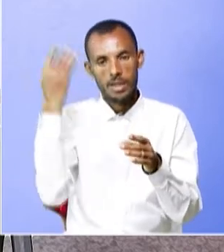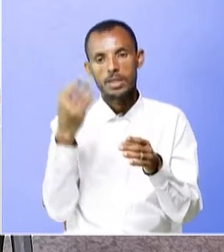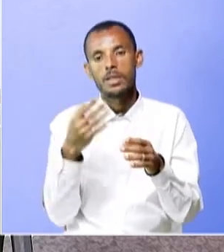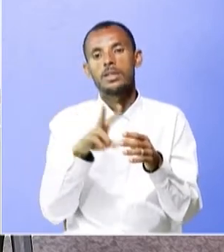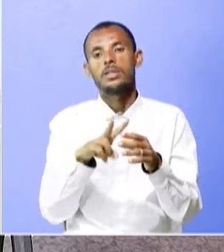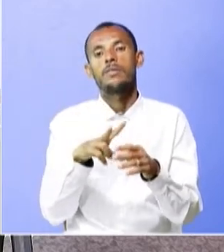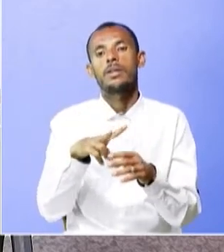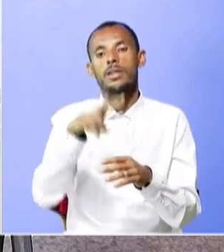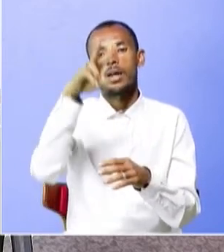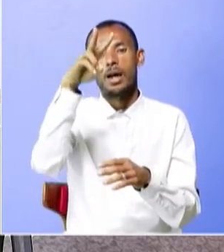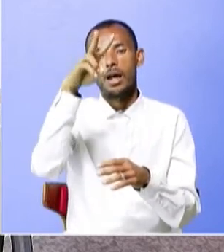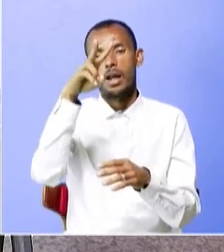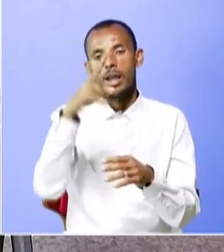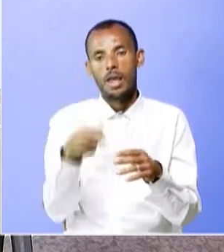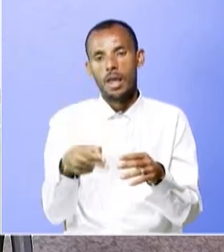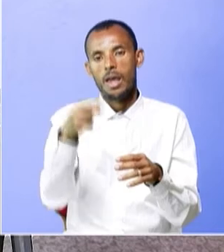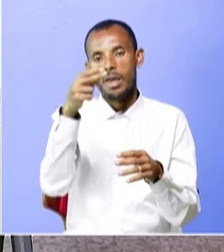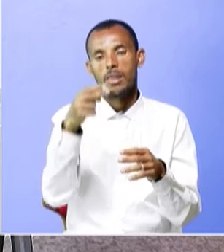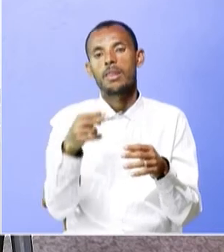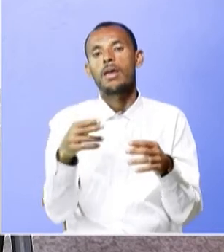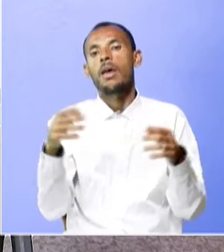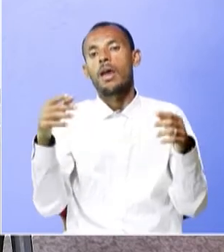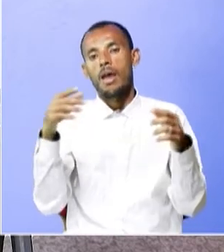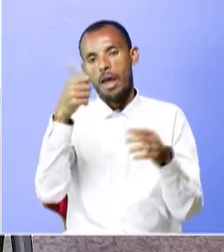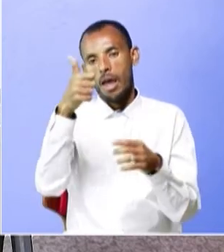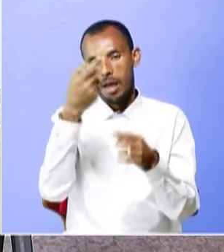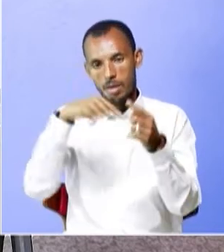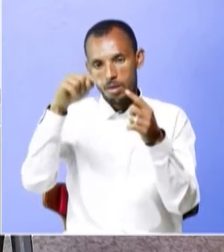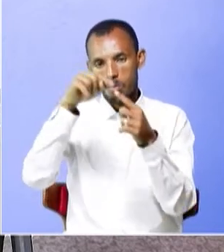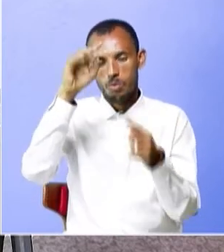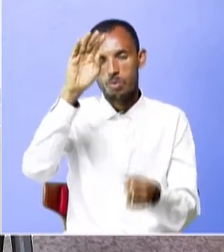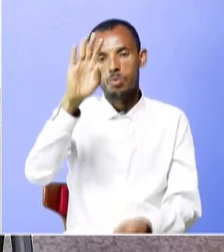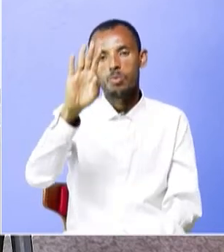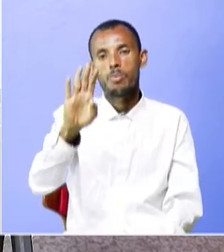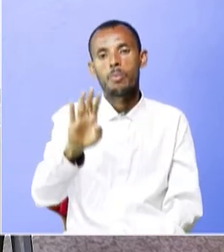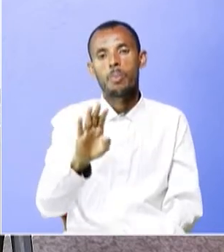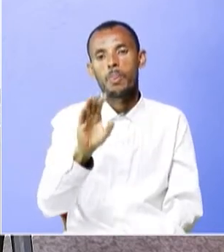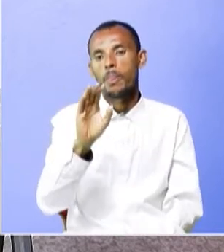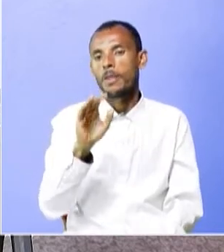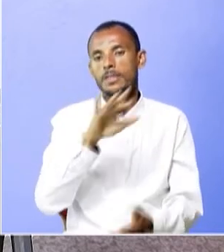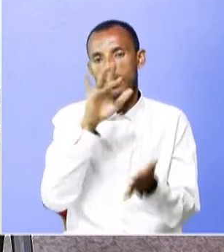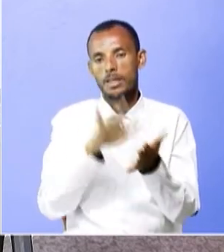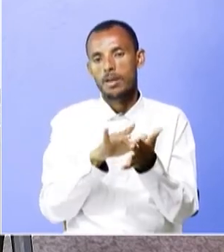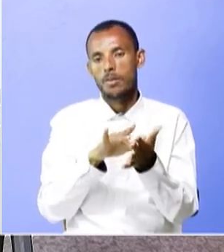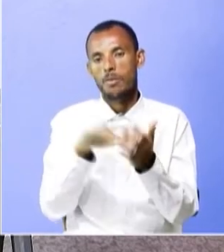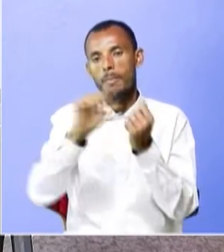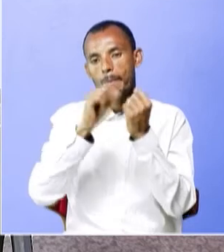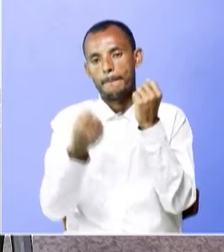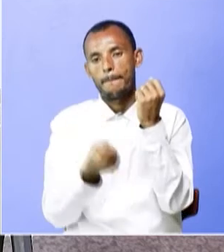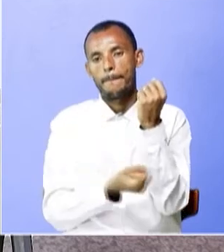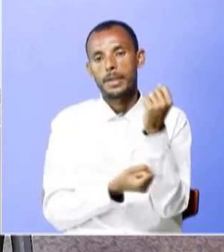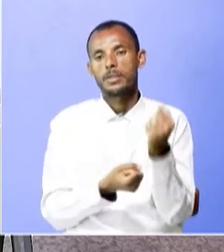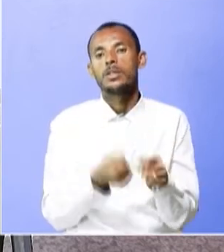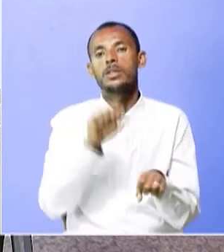height is a line joining the point A to the point on the center of the base.